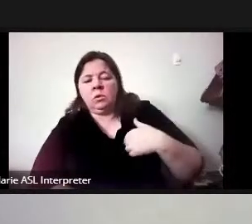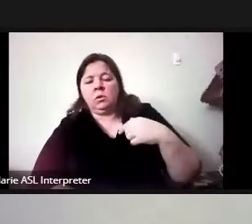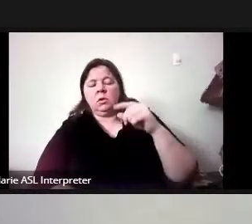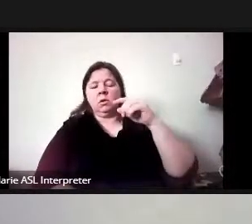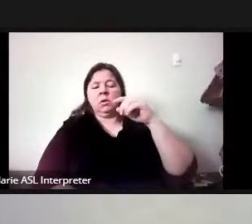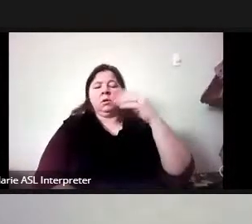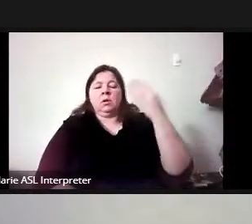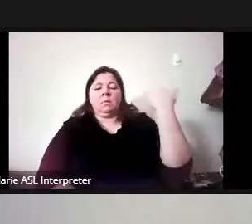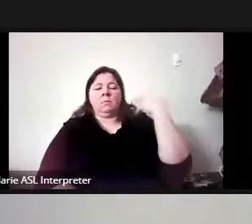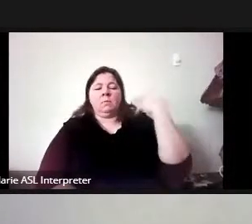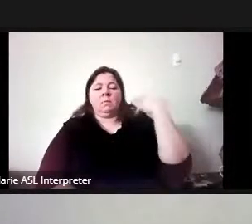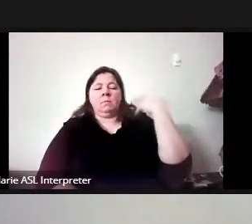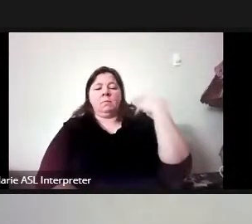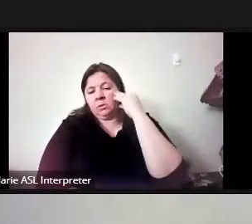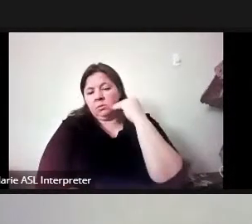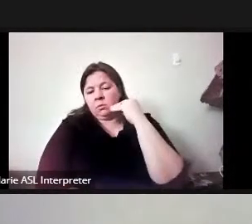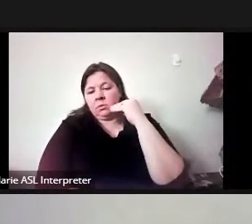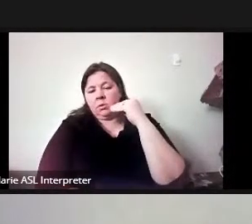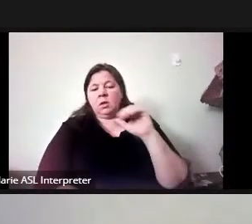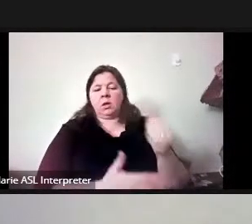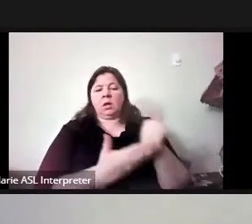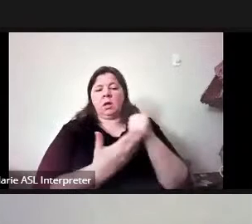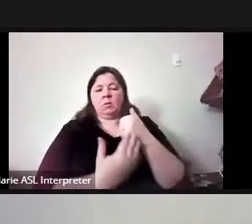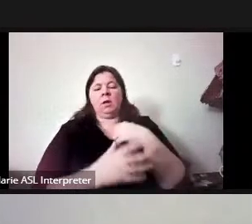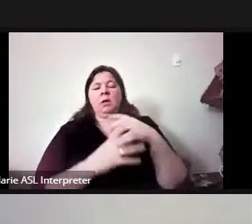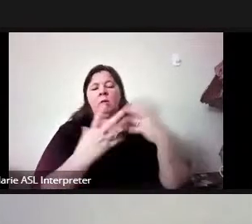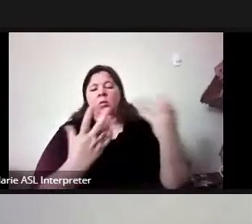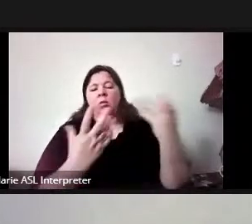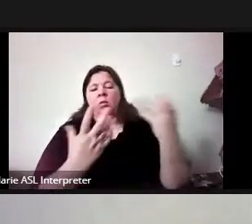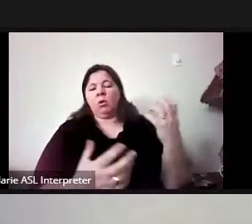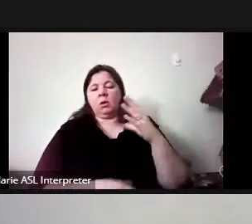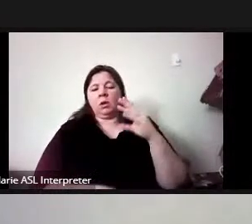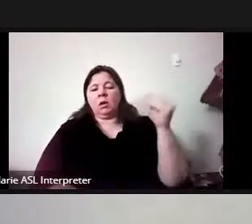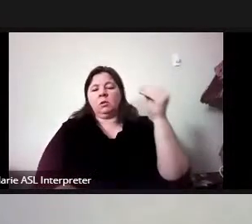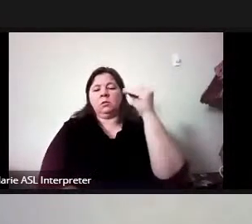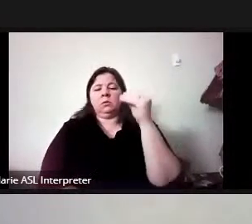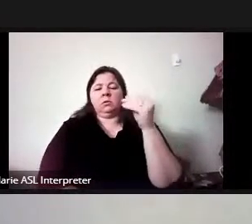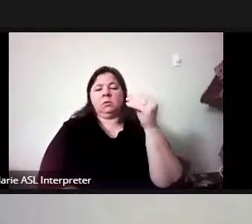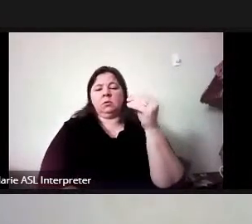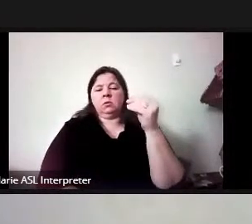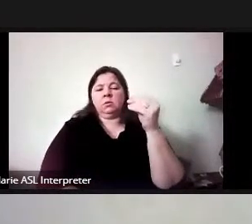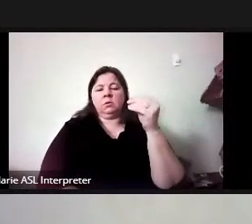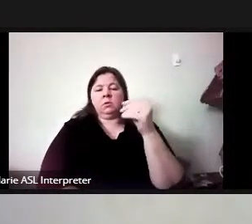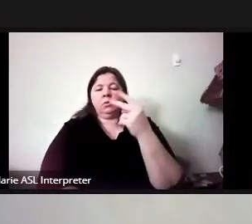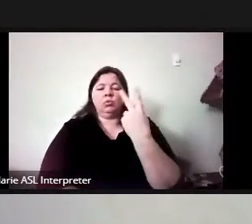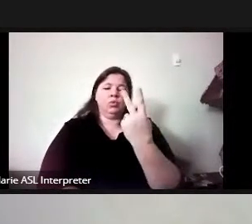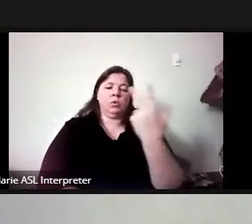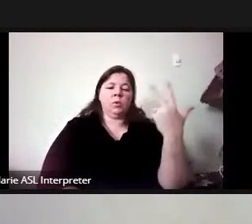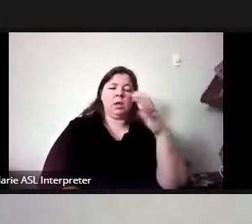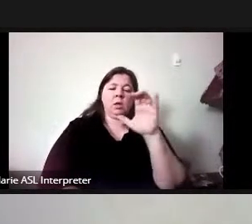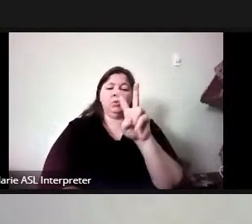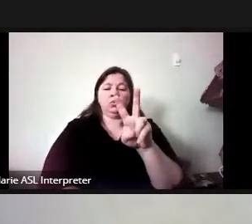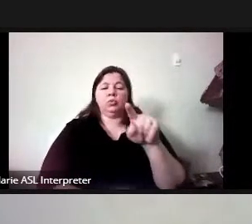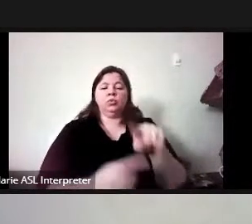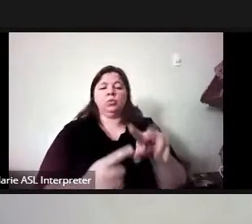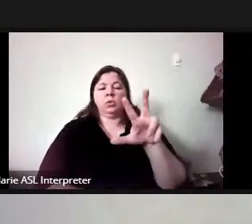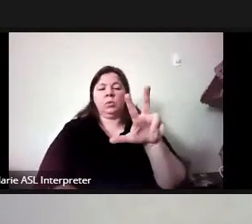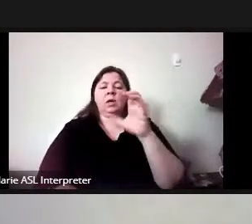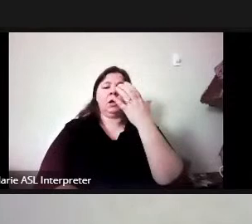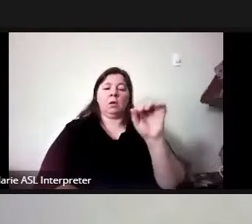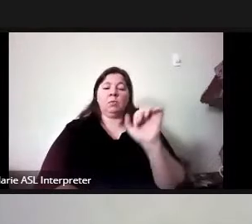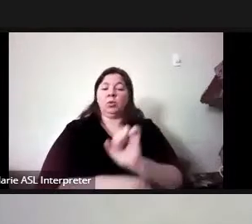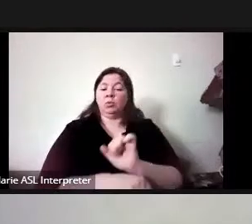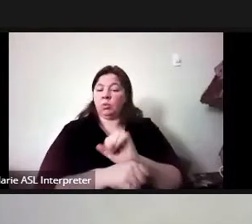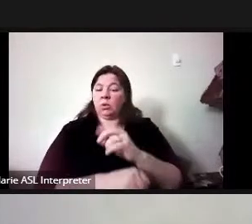experience in India also, that also helped me. So 2-3 companies I worked in India, that was good. And